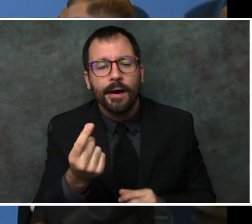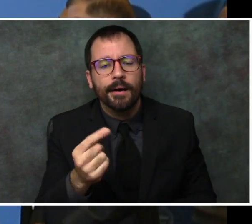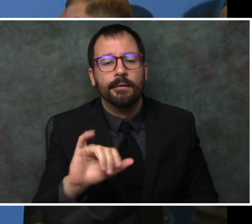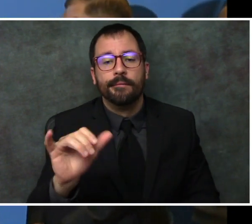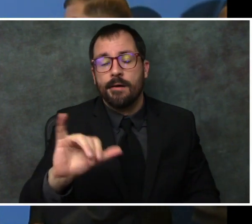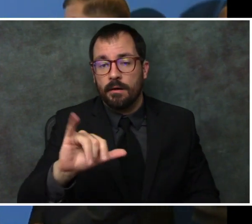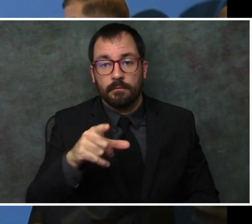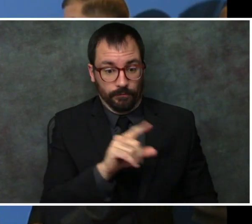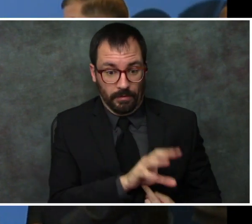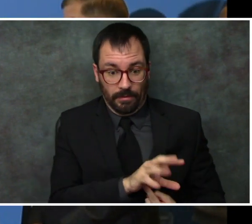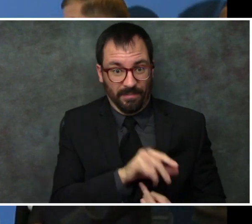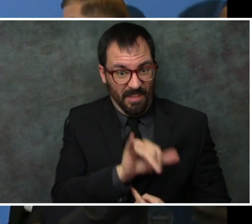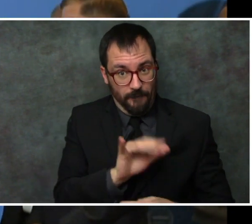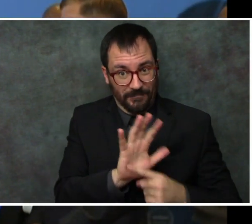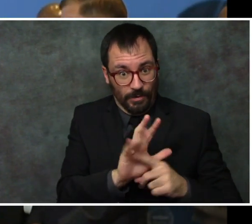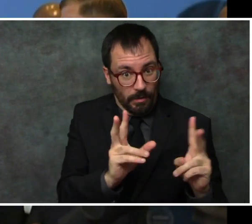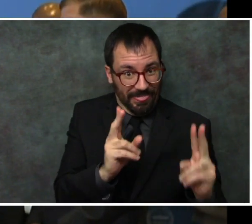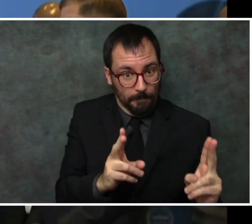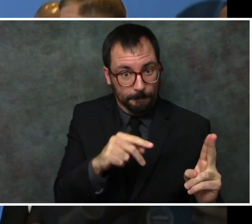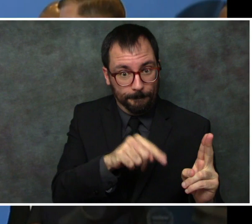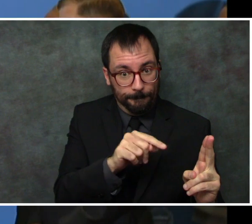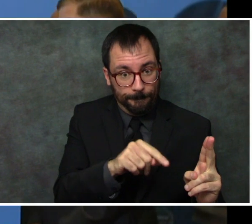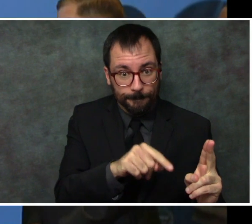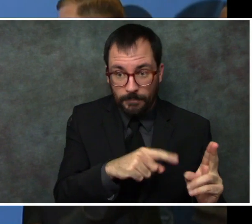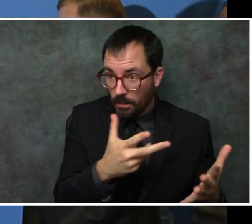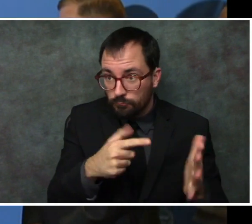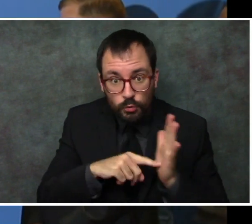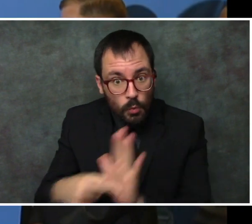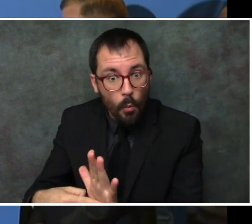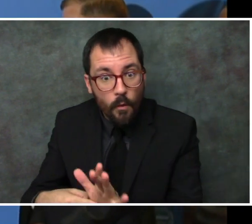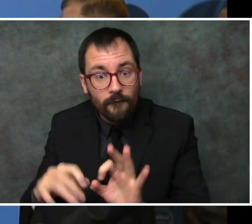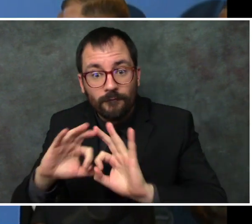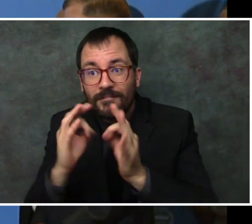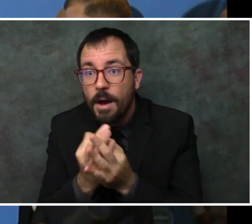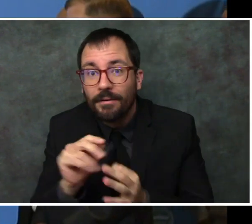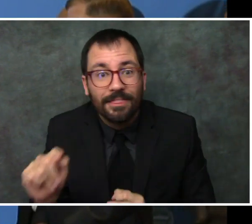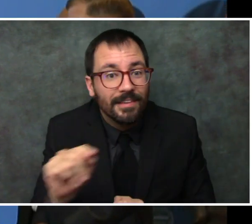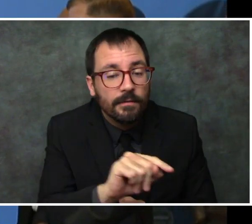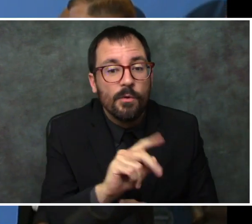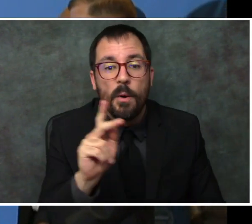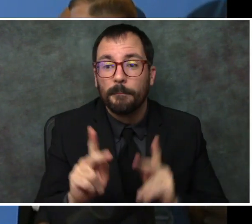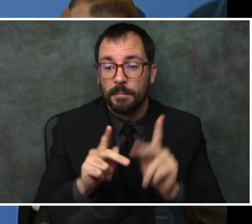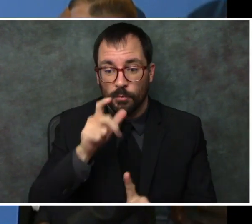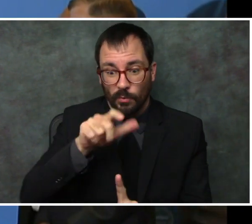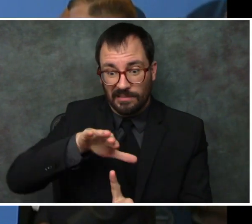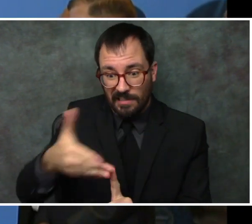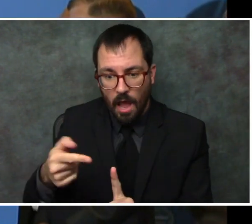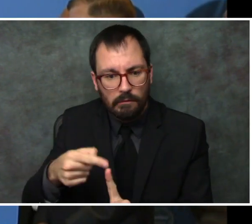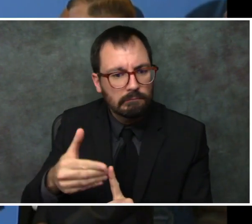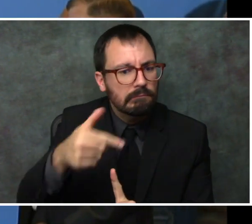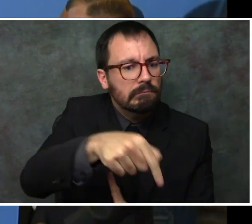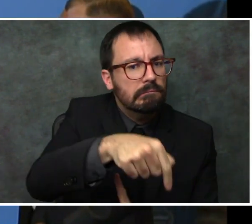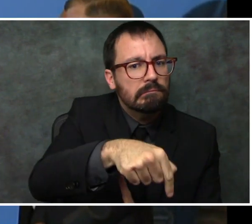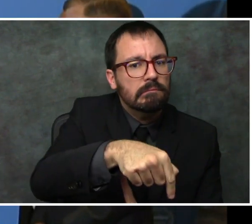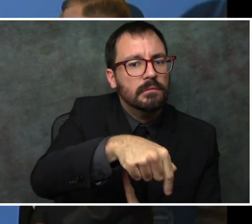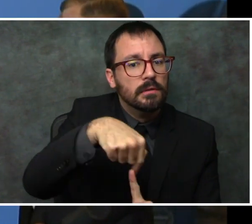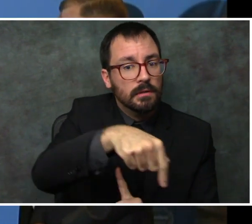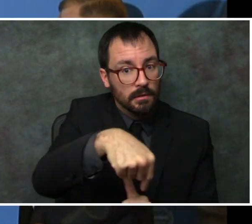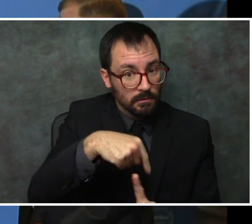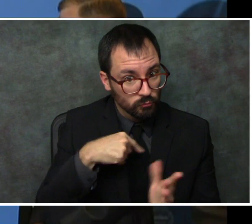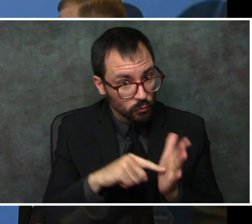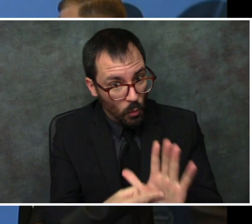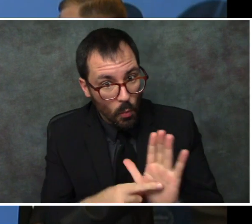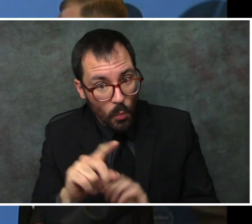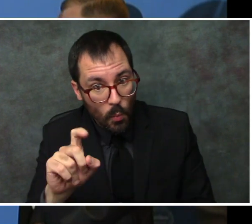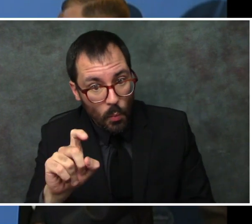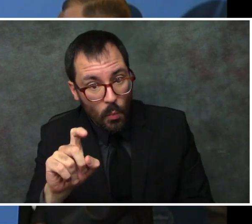some issues around the sharing of the footage to the families or to the next of kin of